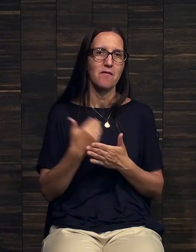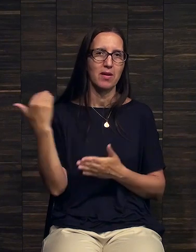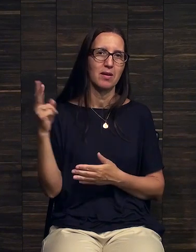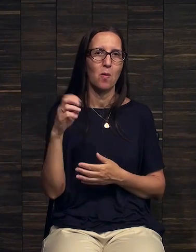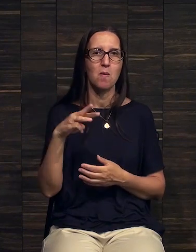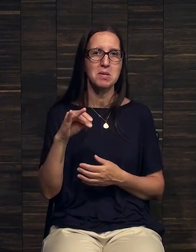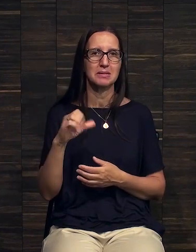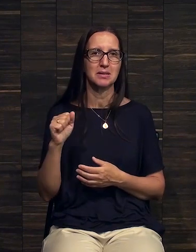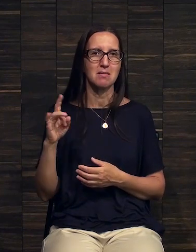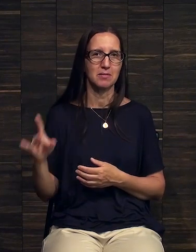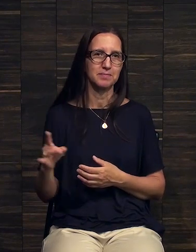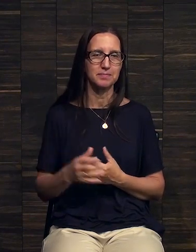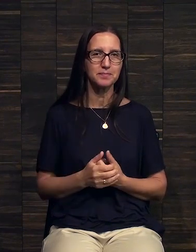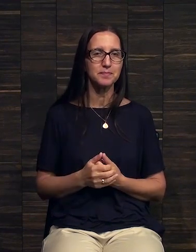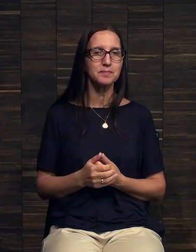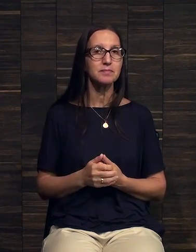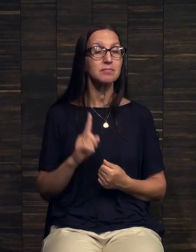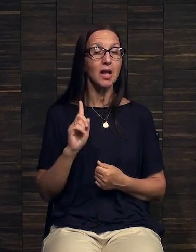Sickle.